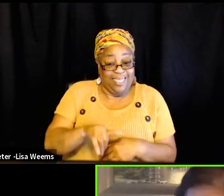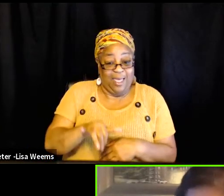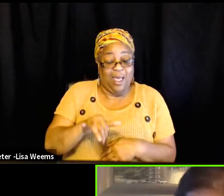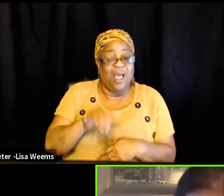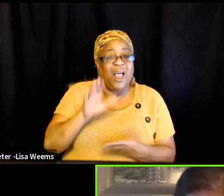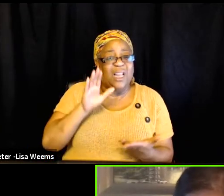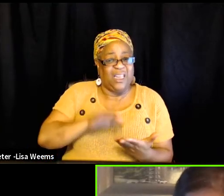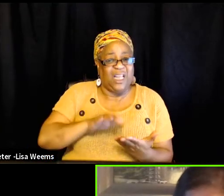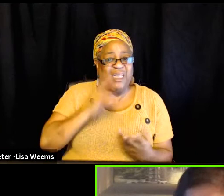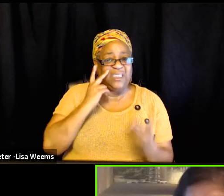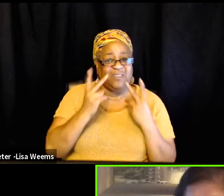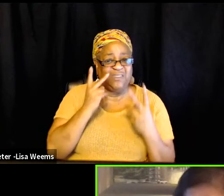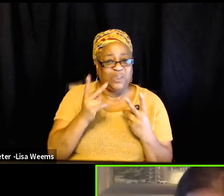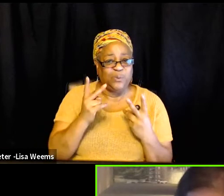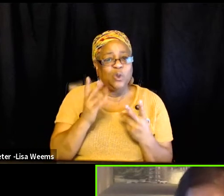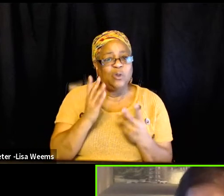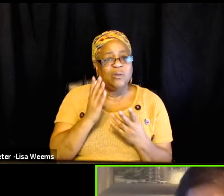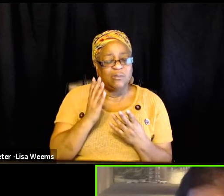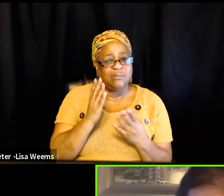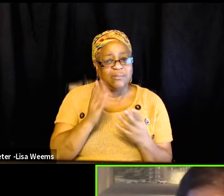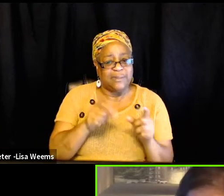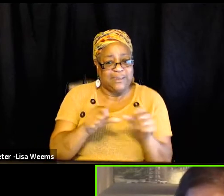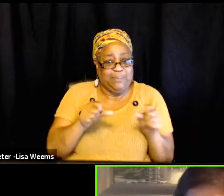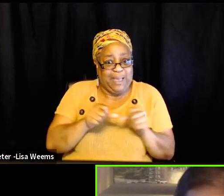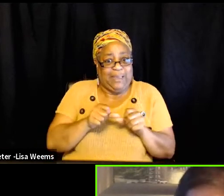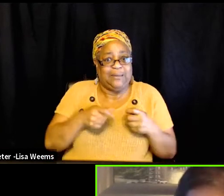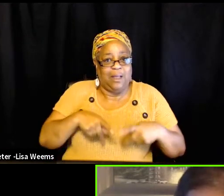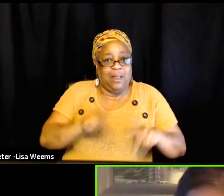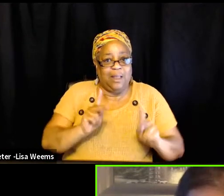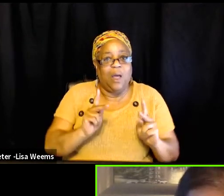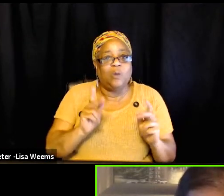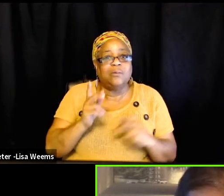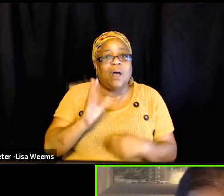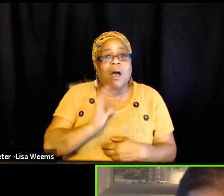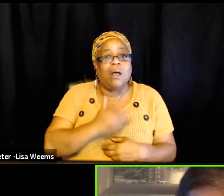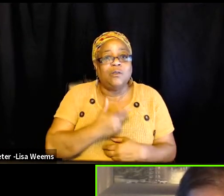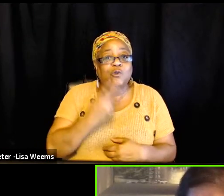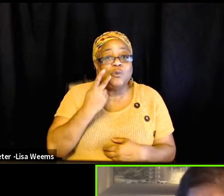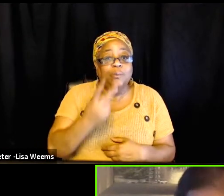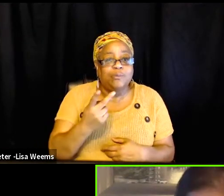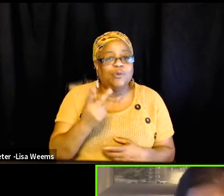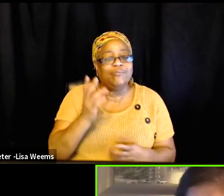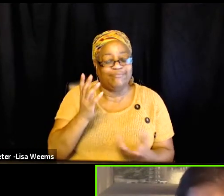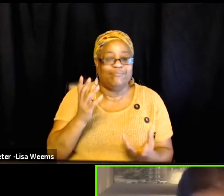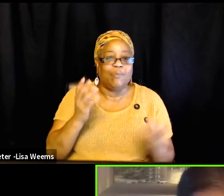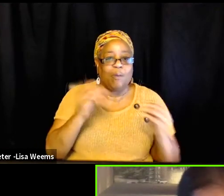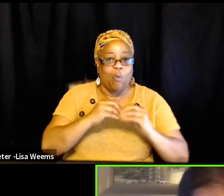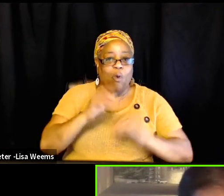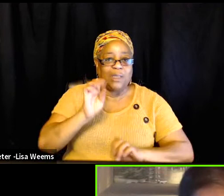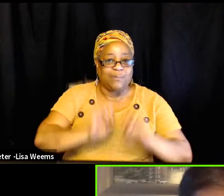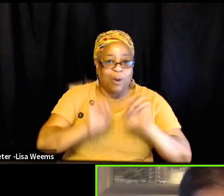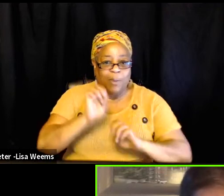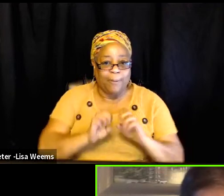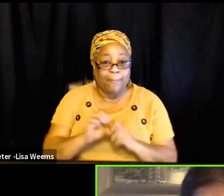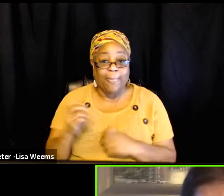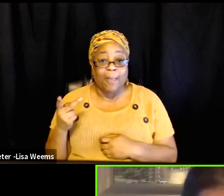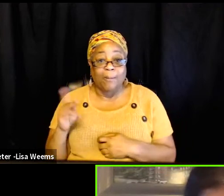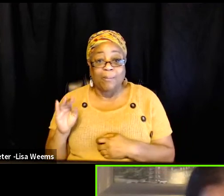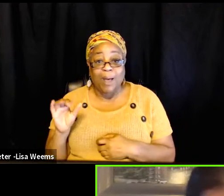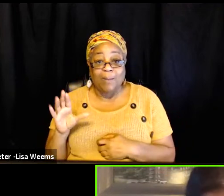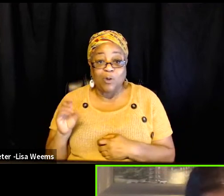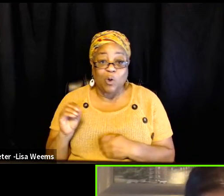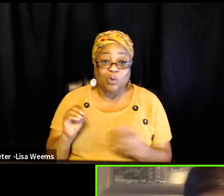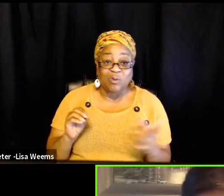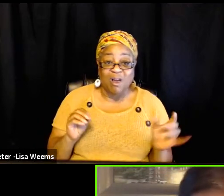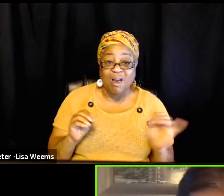be more experimental. And I will say that I feel like Pablo and I pushed that kind of possibility